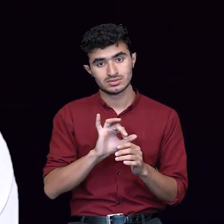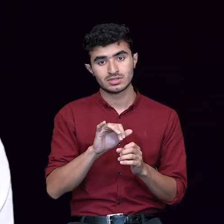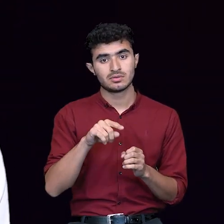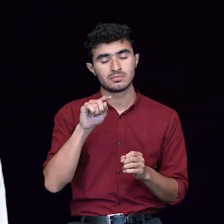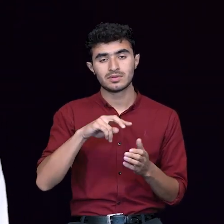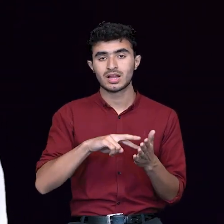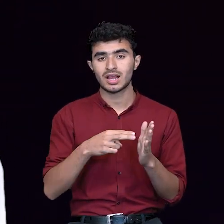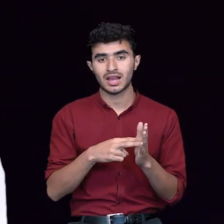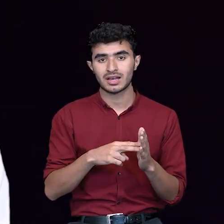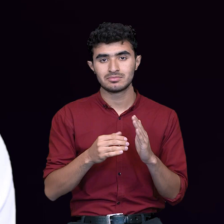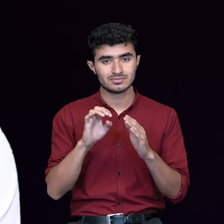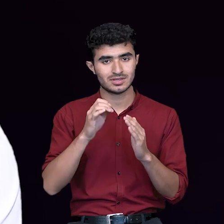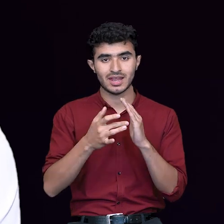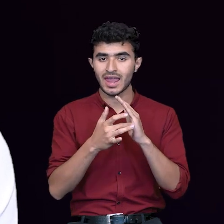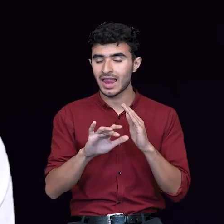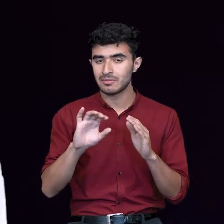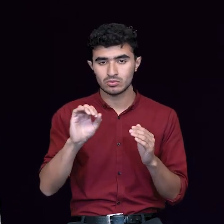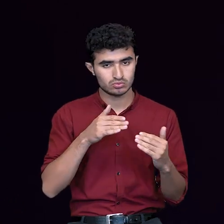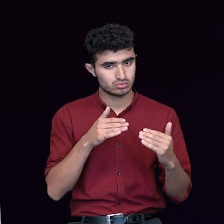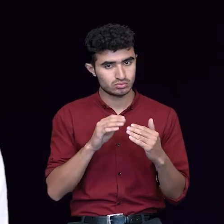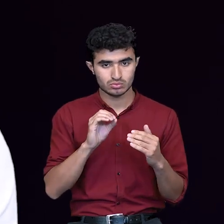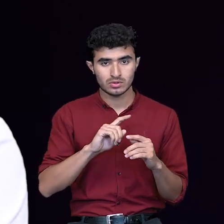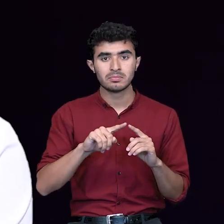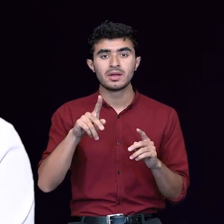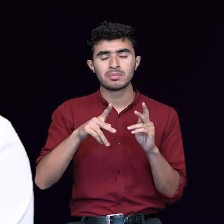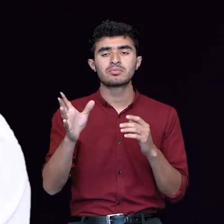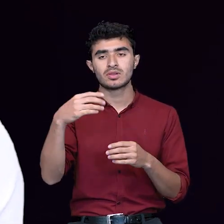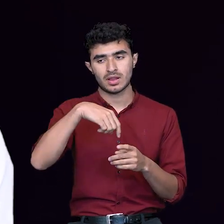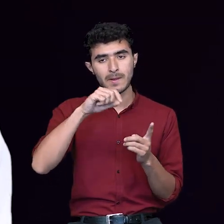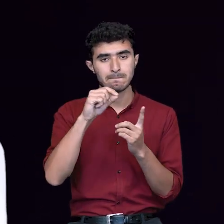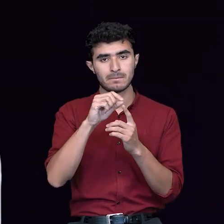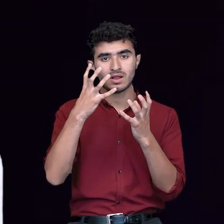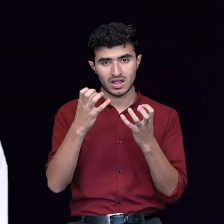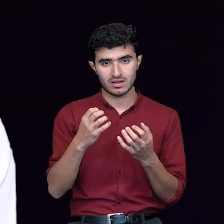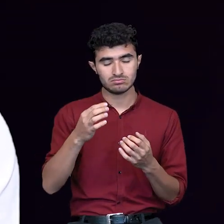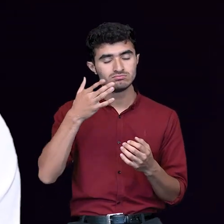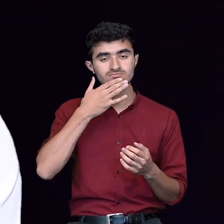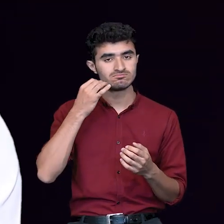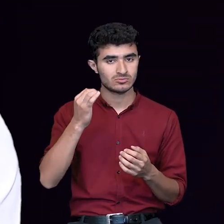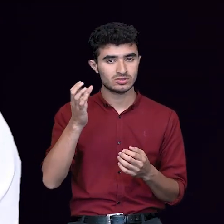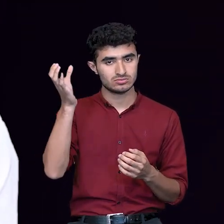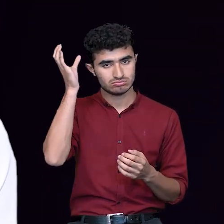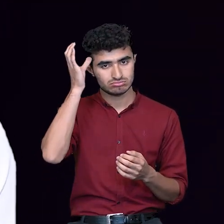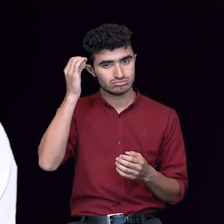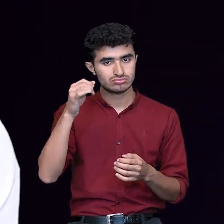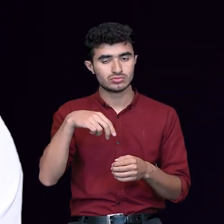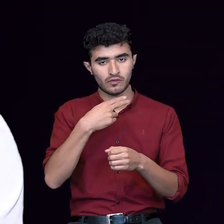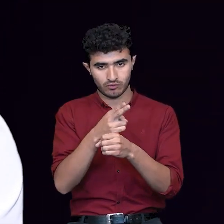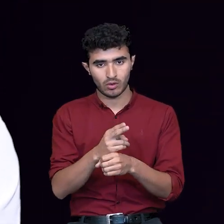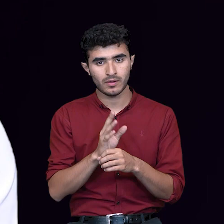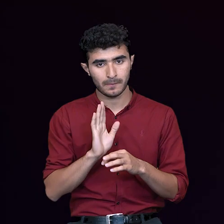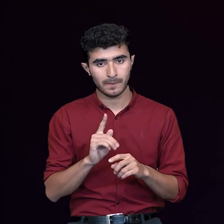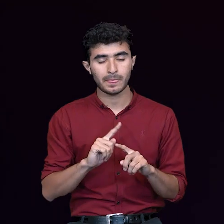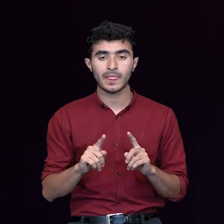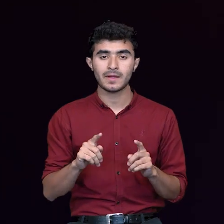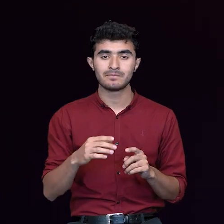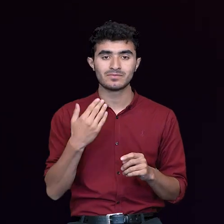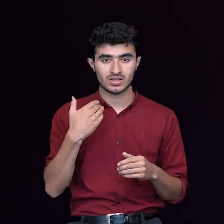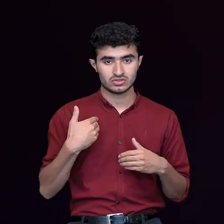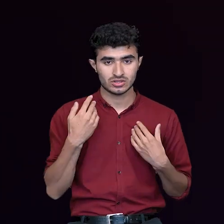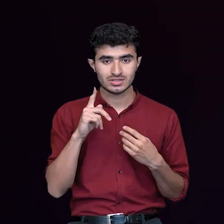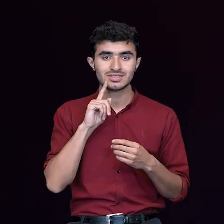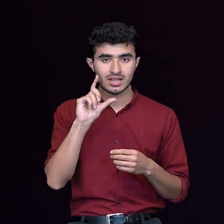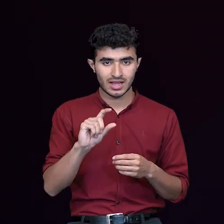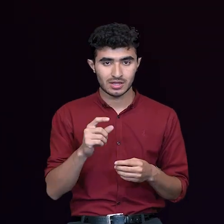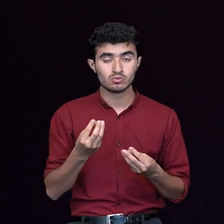which isn't a small feat by any means and doesn't happen every year. So there are people in Pakistan who wish to pursue